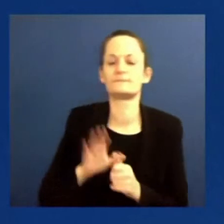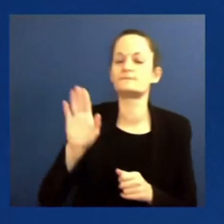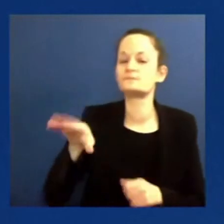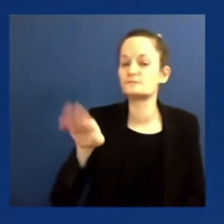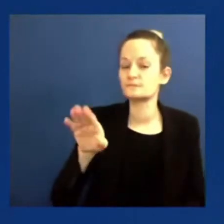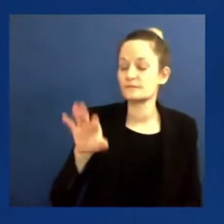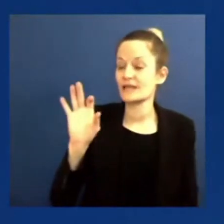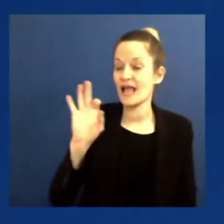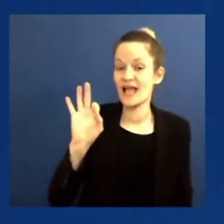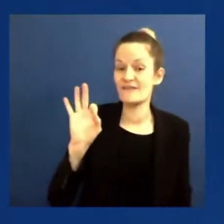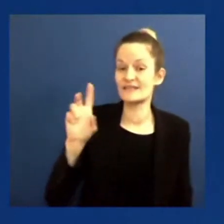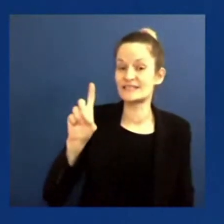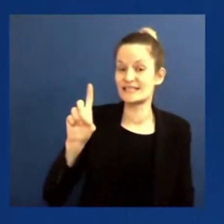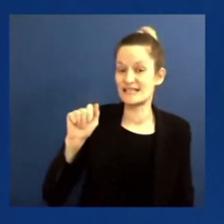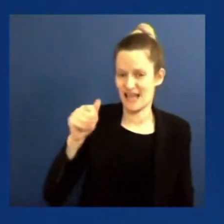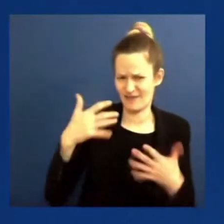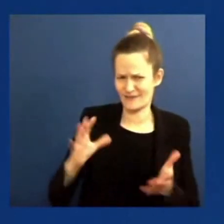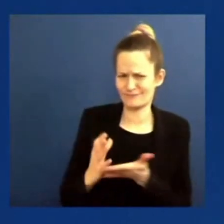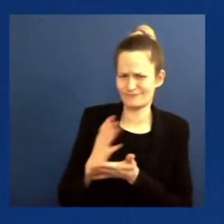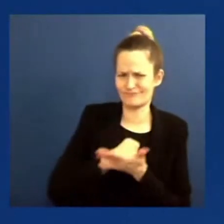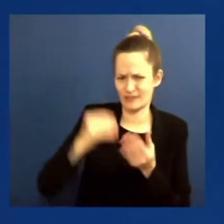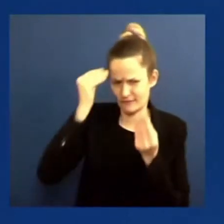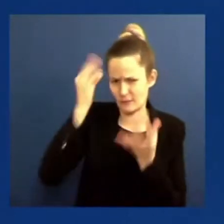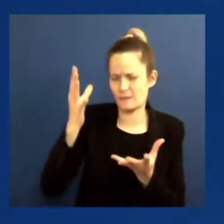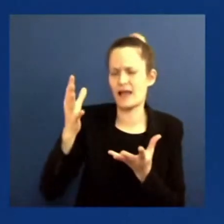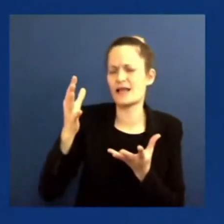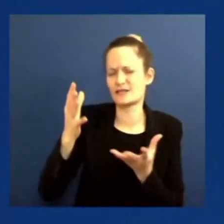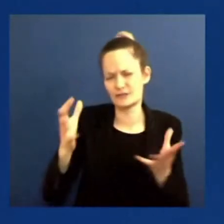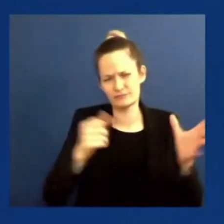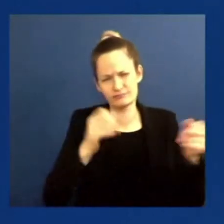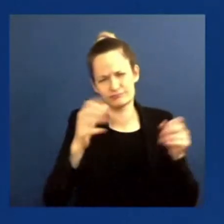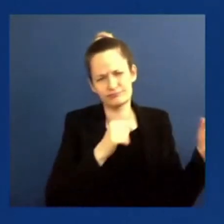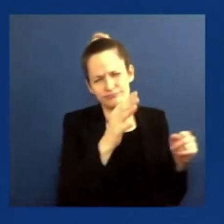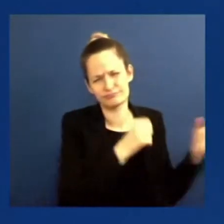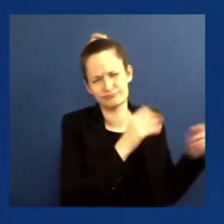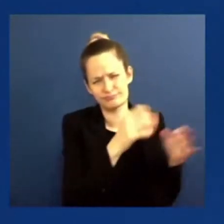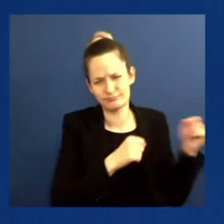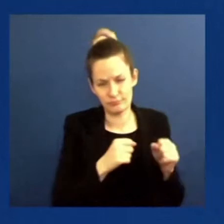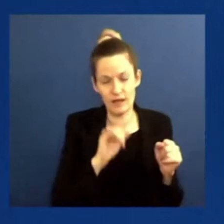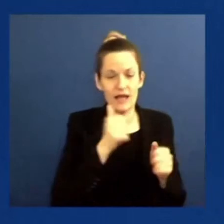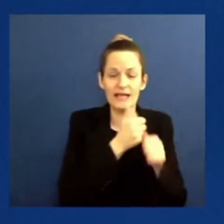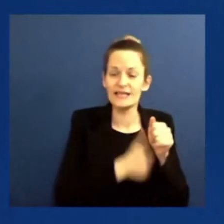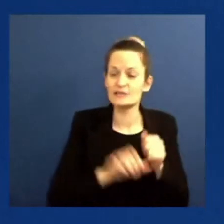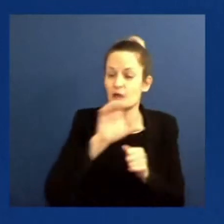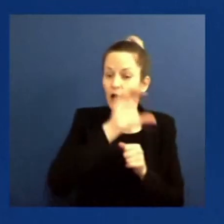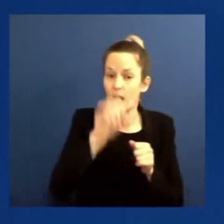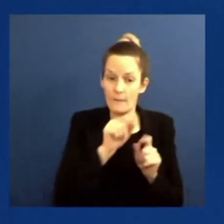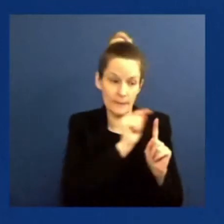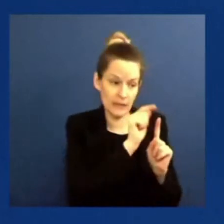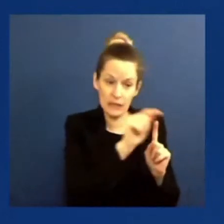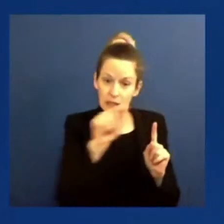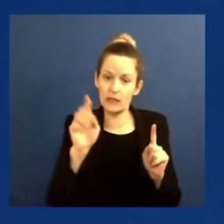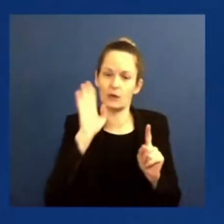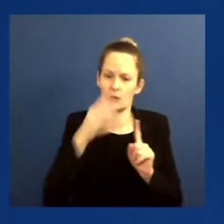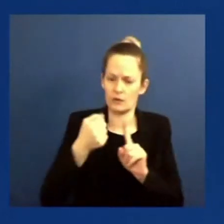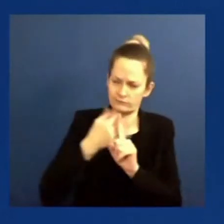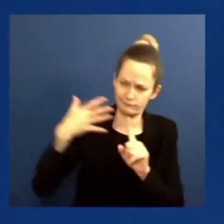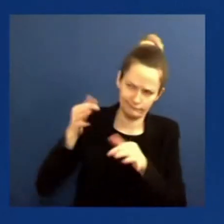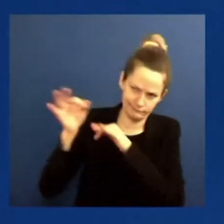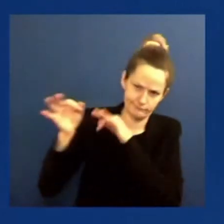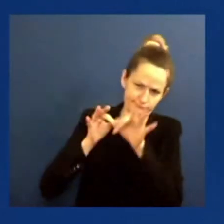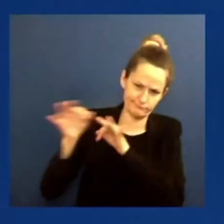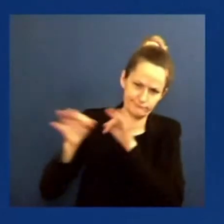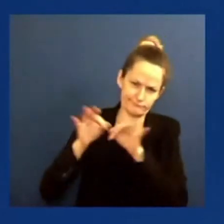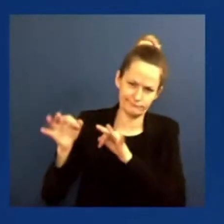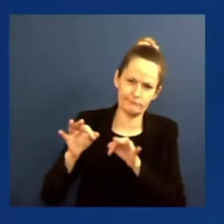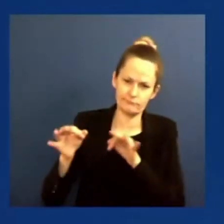that will be presented to them by the company and will make a decision regarding the safety and the efficacy